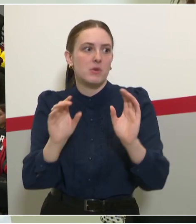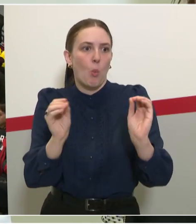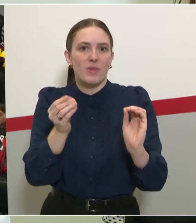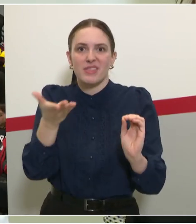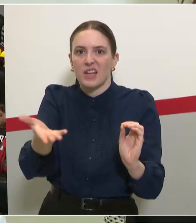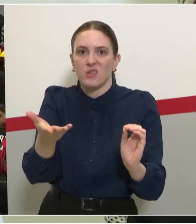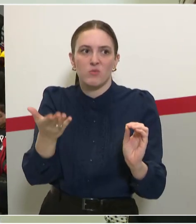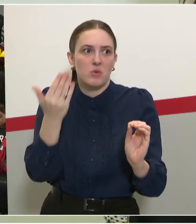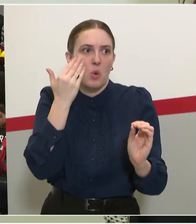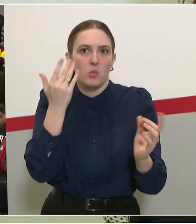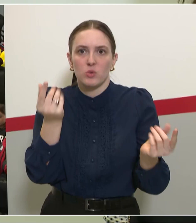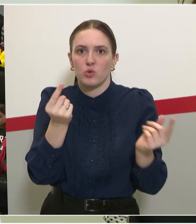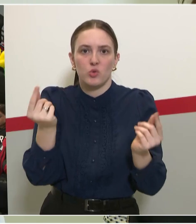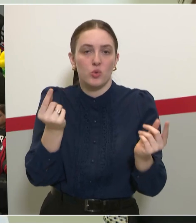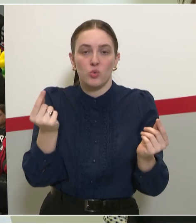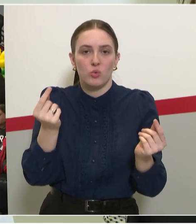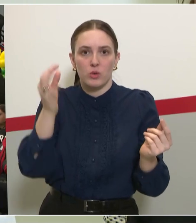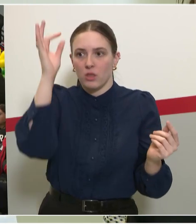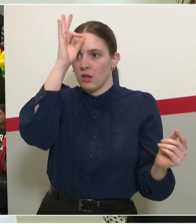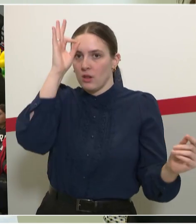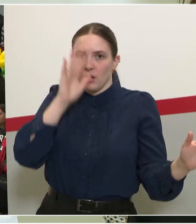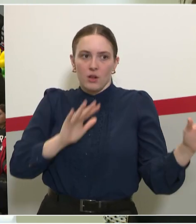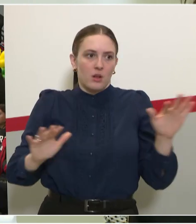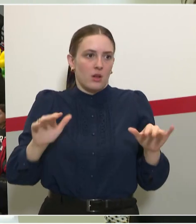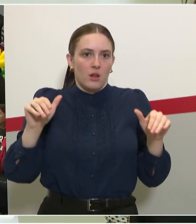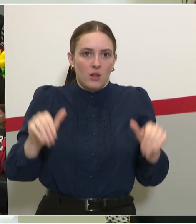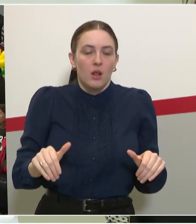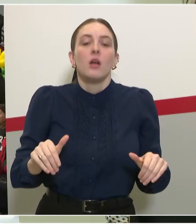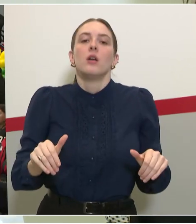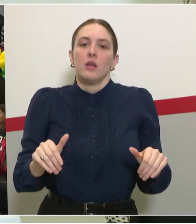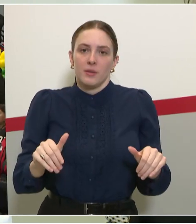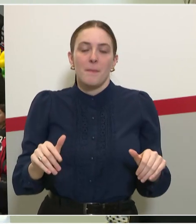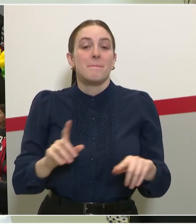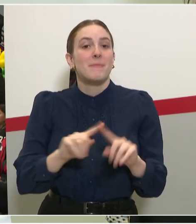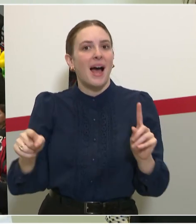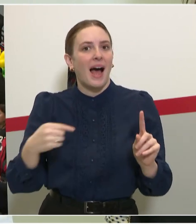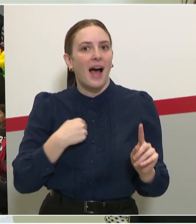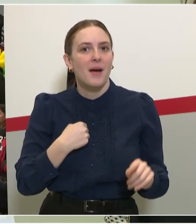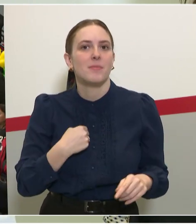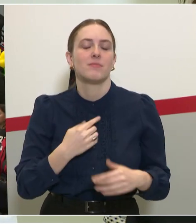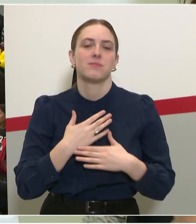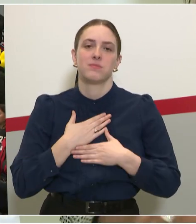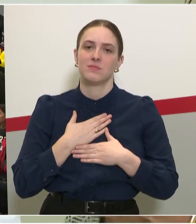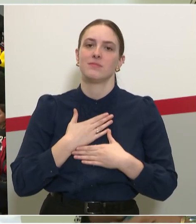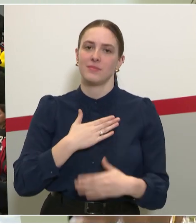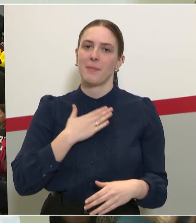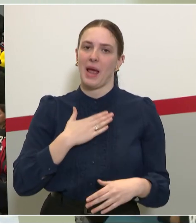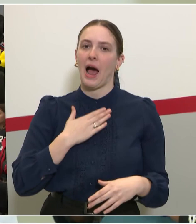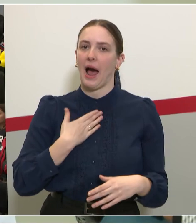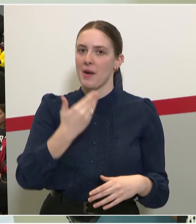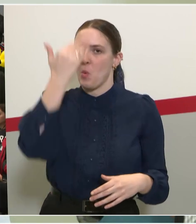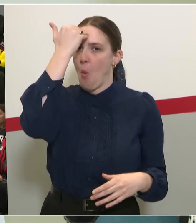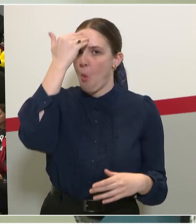do. I'll be forever grateful that I did know what to do at that time. Yeah.